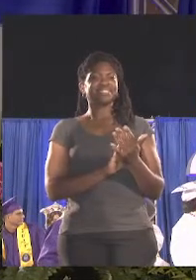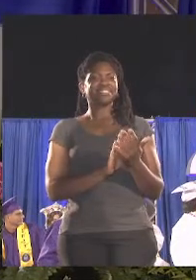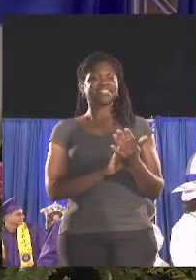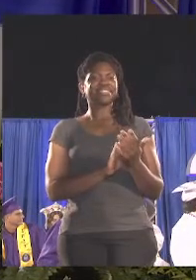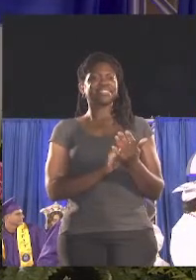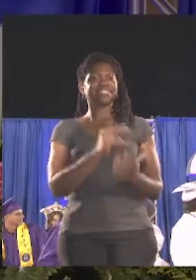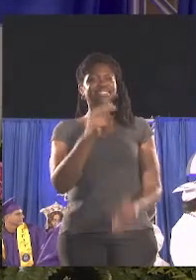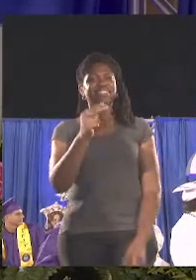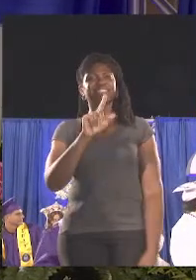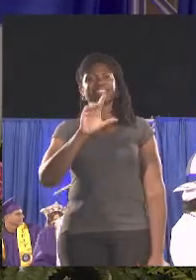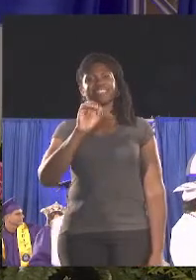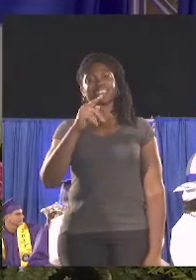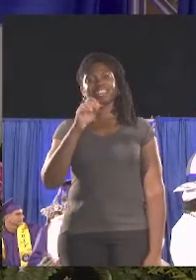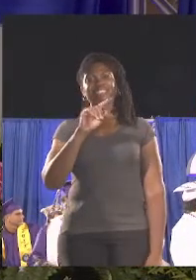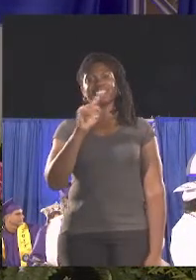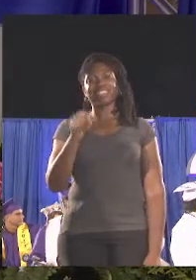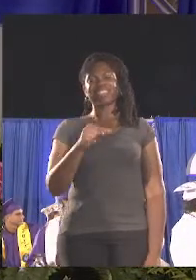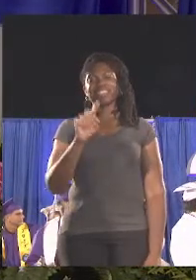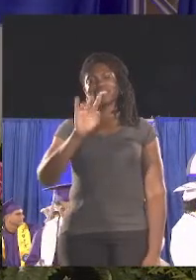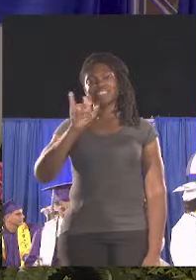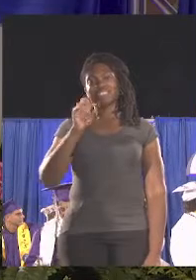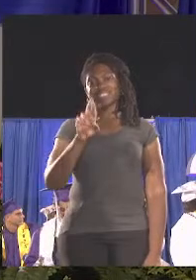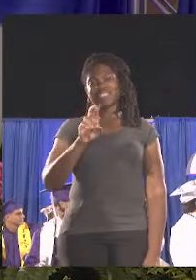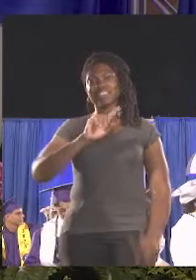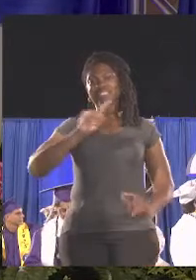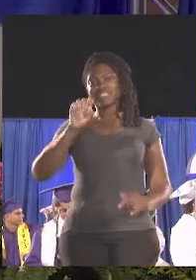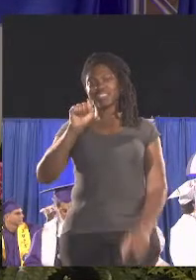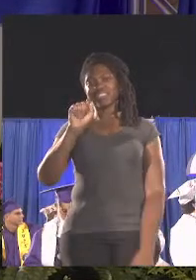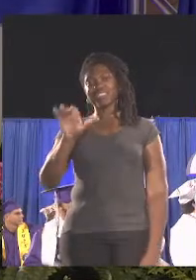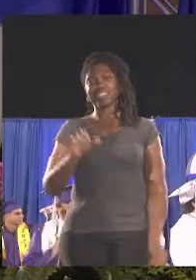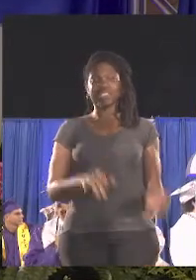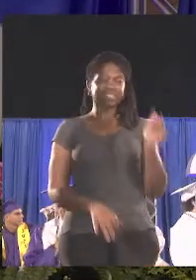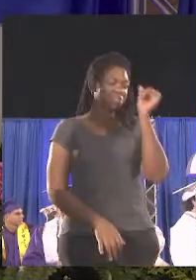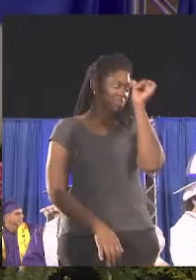Ramon R. Lopez, Jr., San Antonio College.